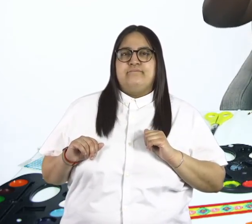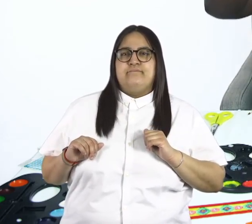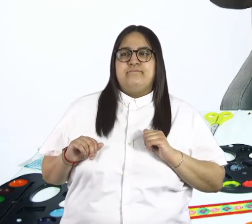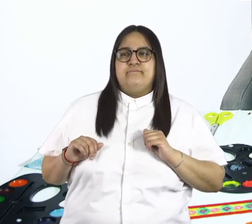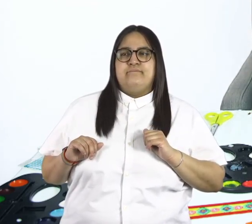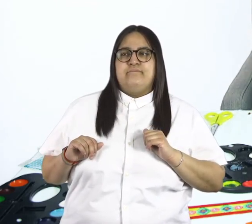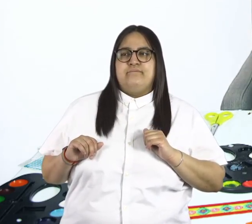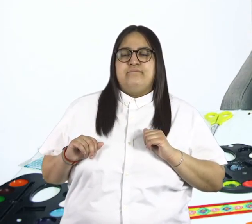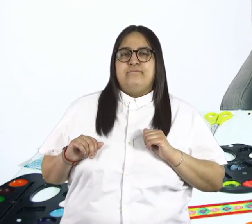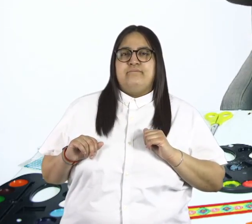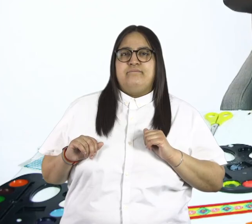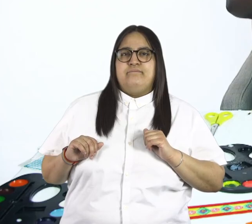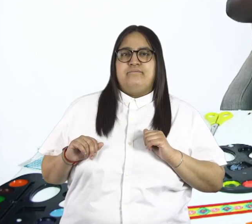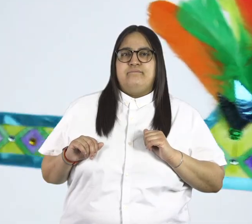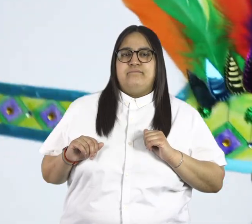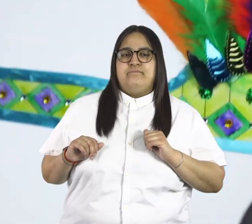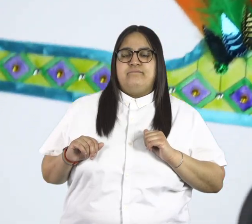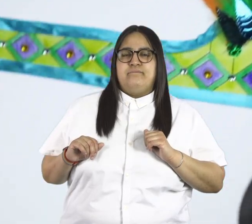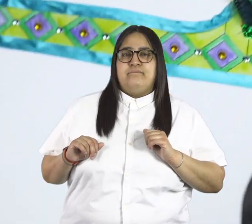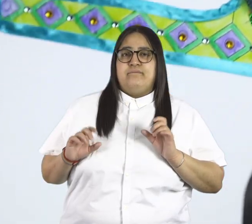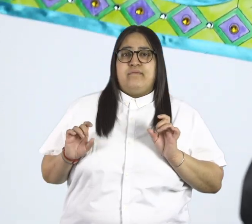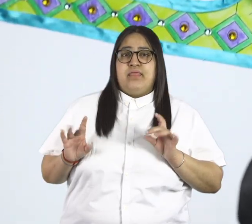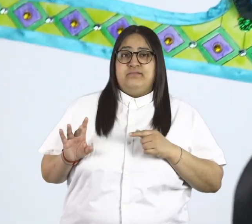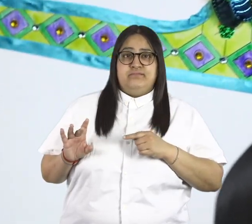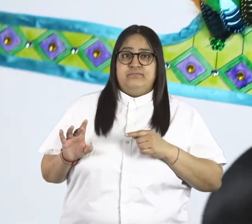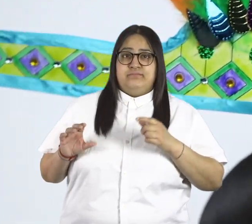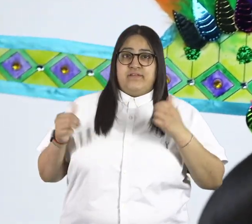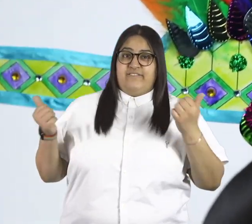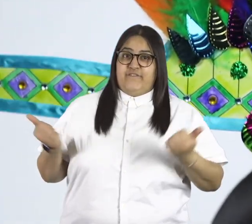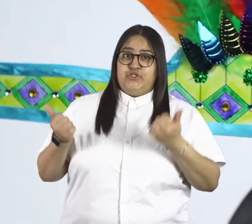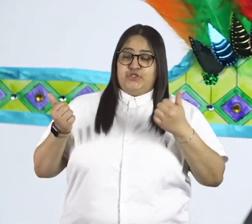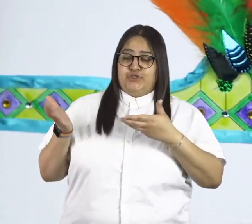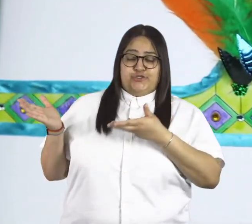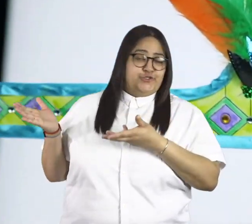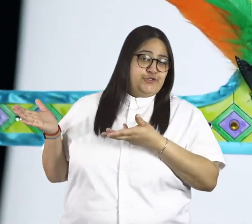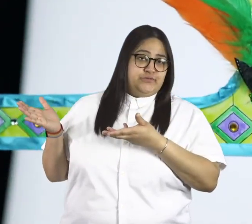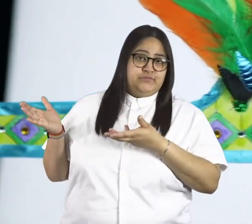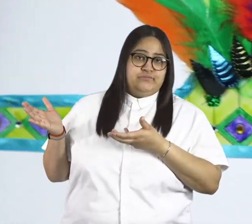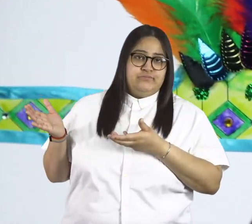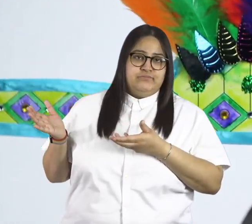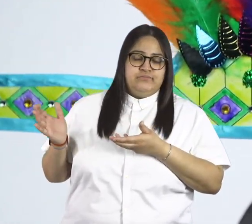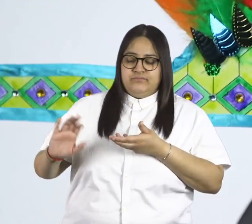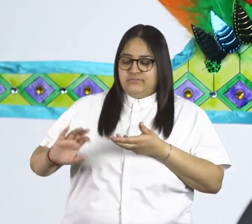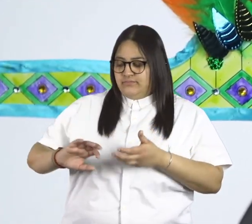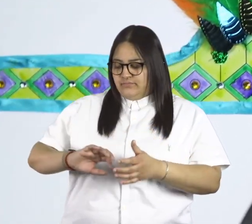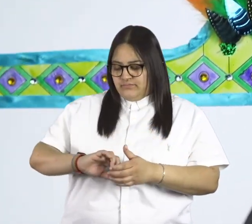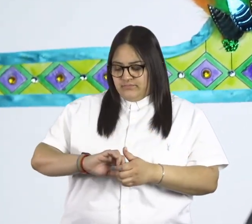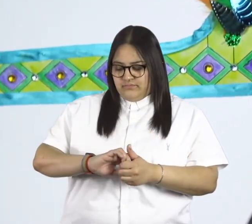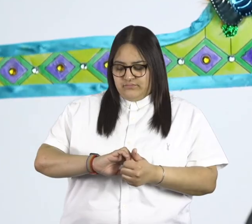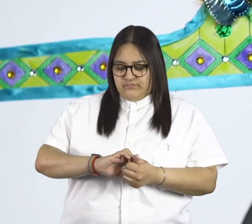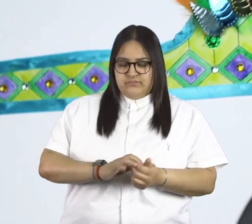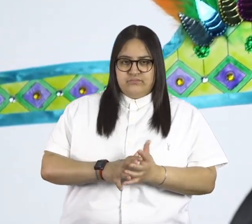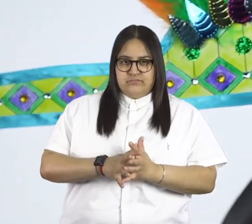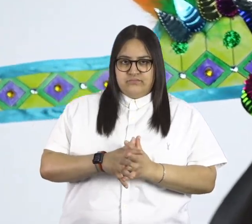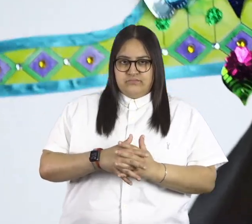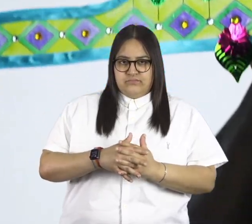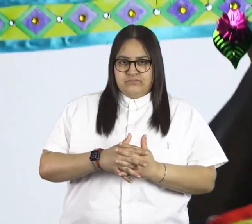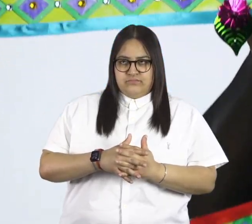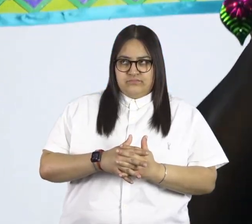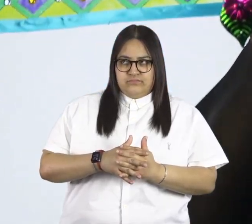Yeah, so far. So that is our finished product, which goes in line with the